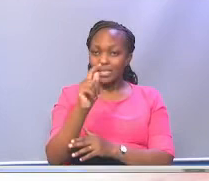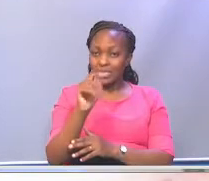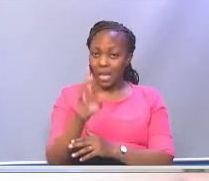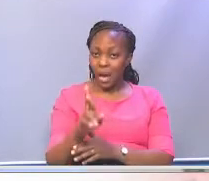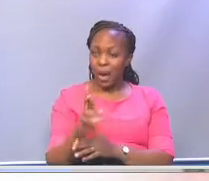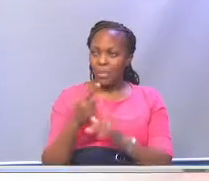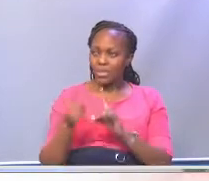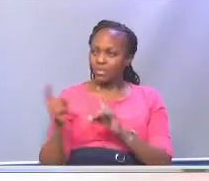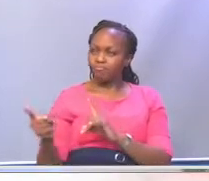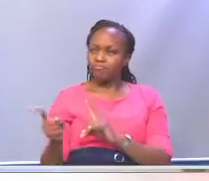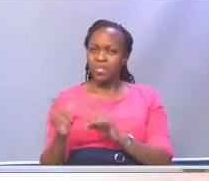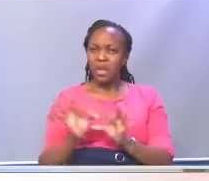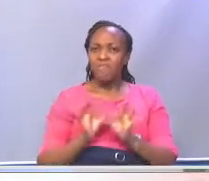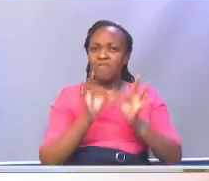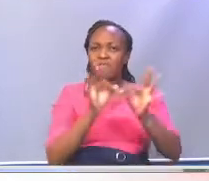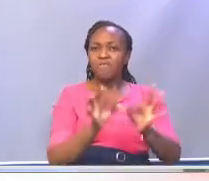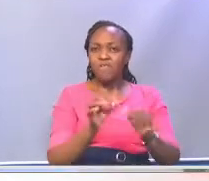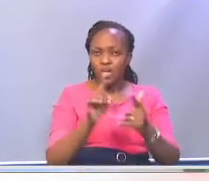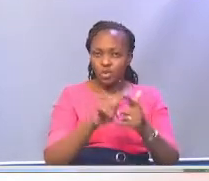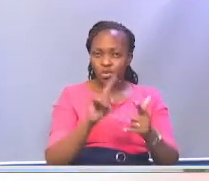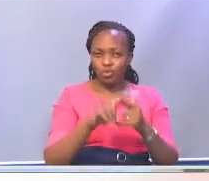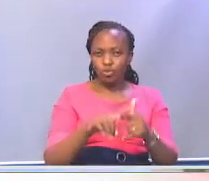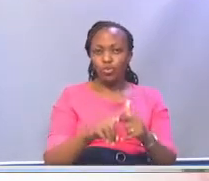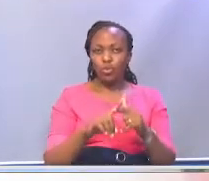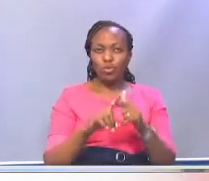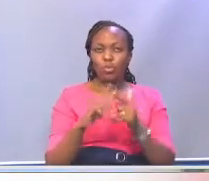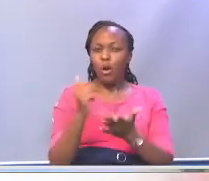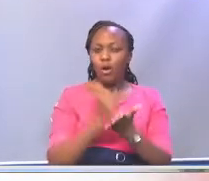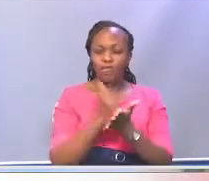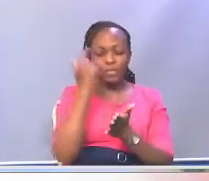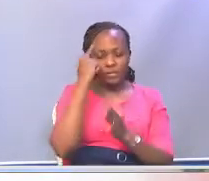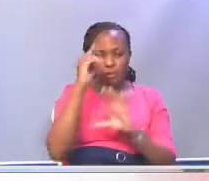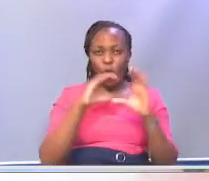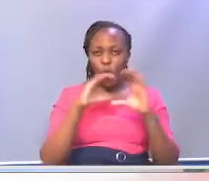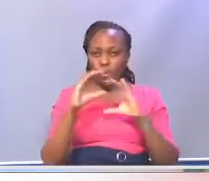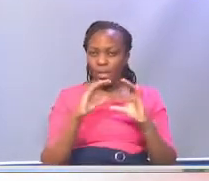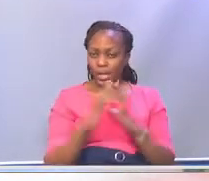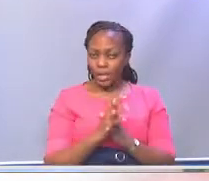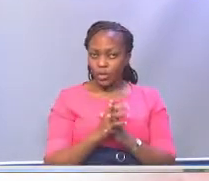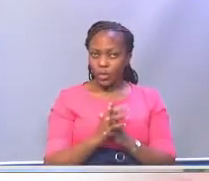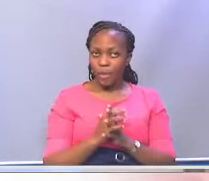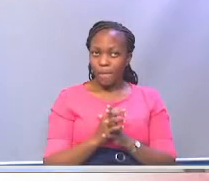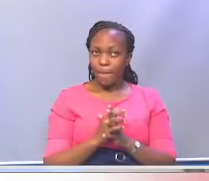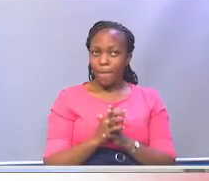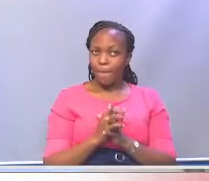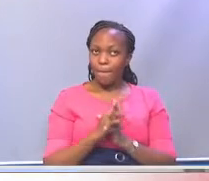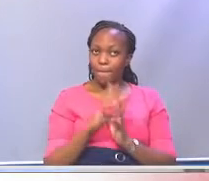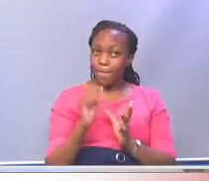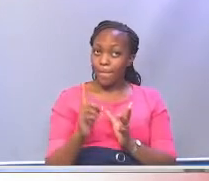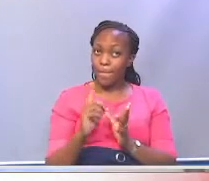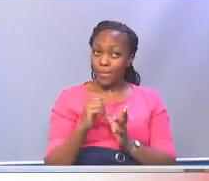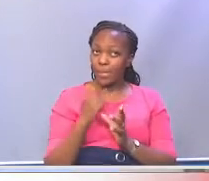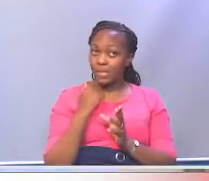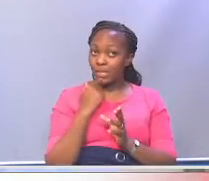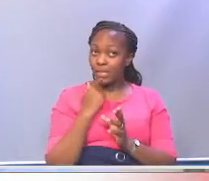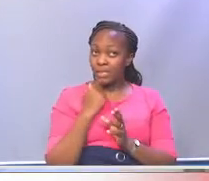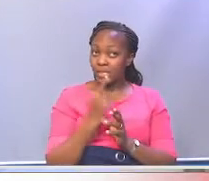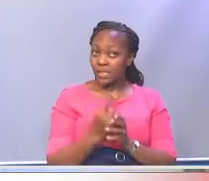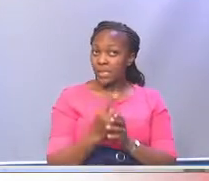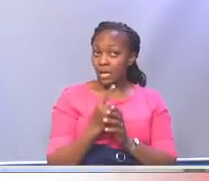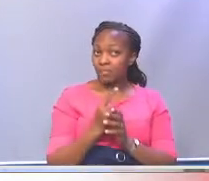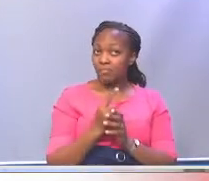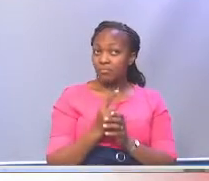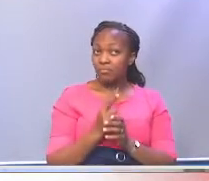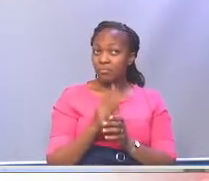Sasa Director of Communication kwa IG, he talked to us, akatuambia Mr. Moria is taking, we will take some more